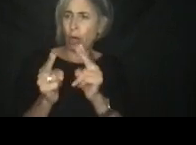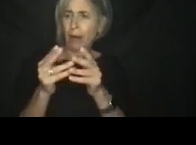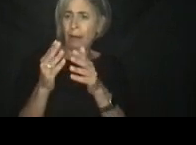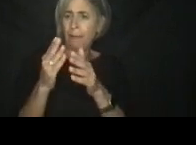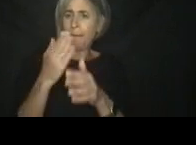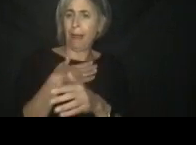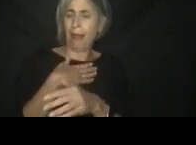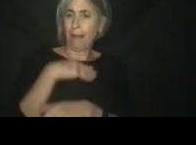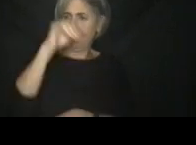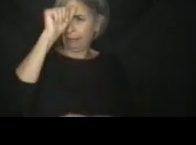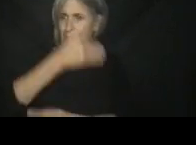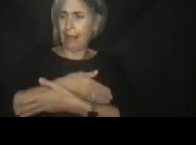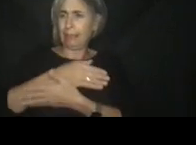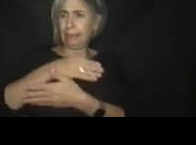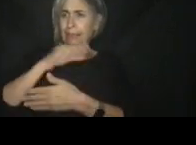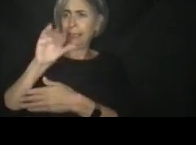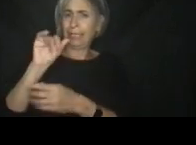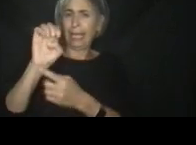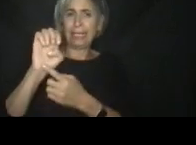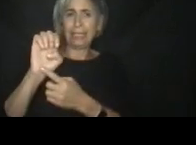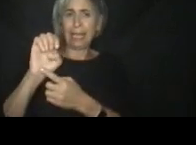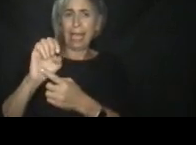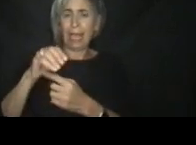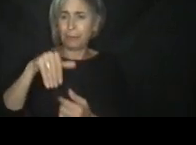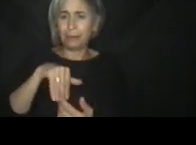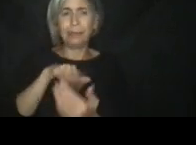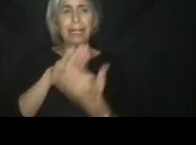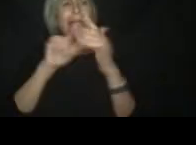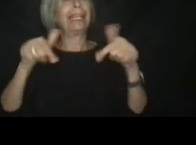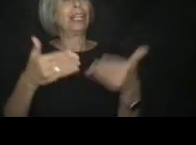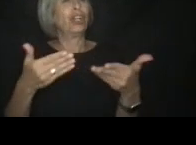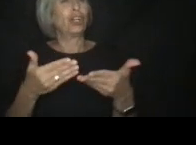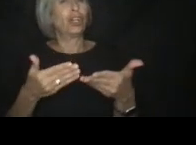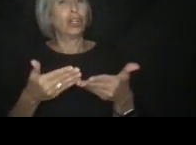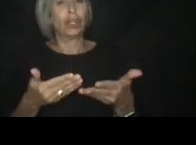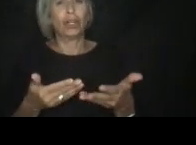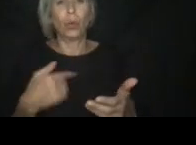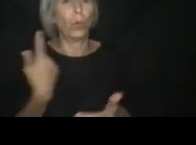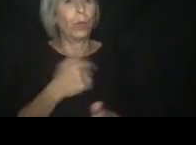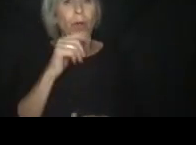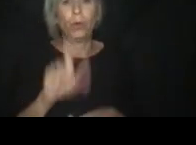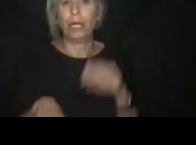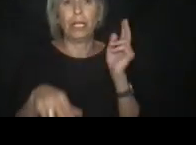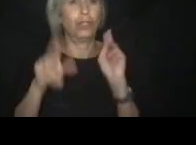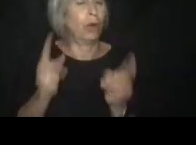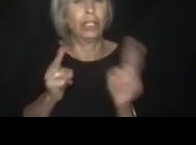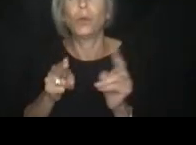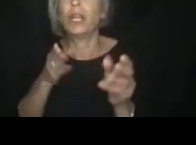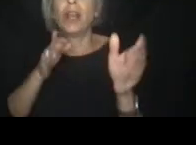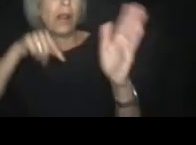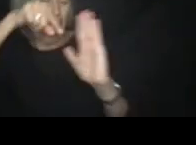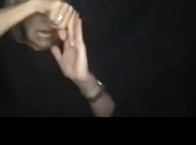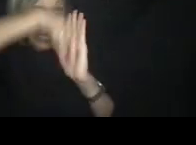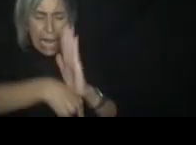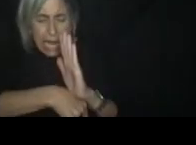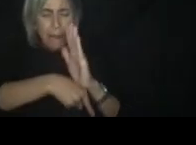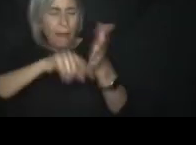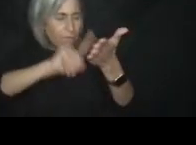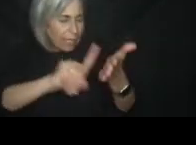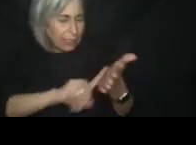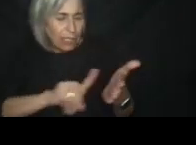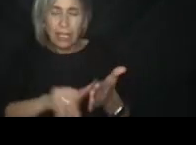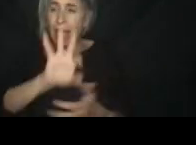son's case. I stand before you to let you know, we don't need a rush. We need a thorough investigation, which